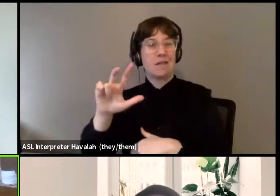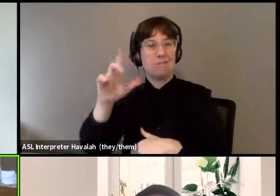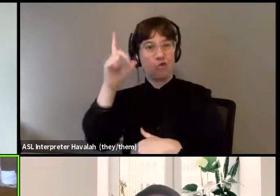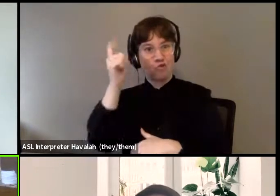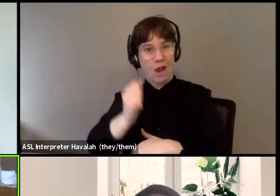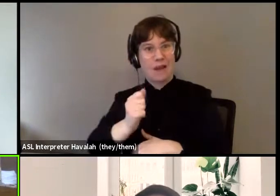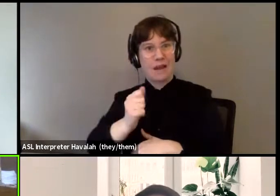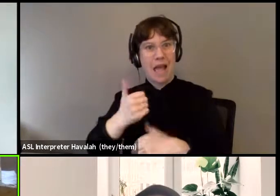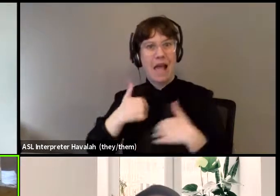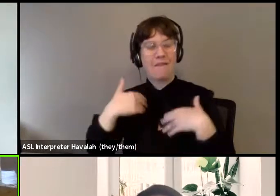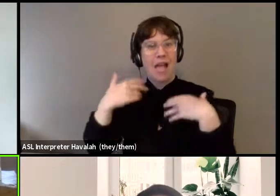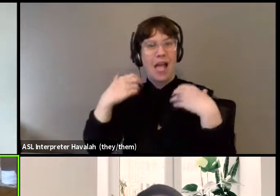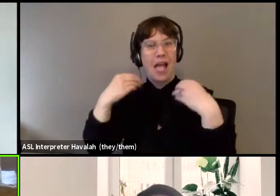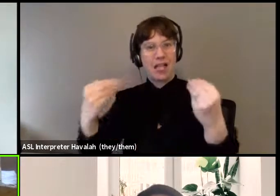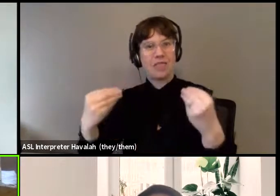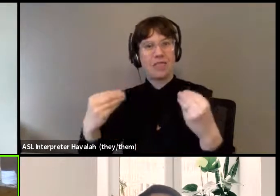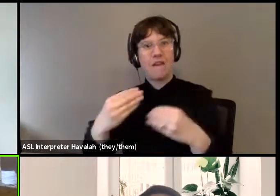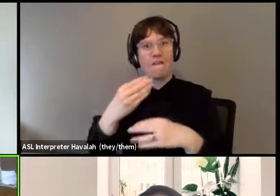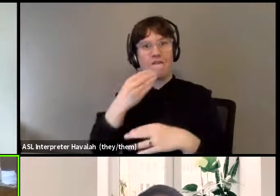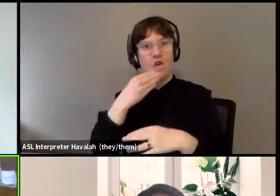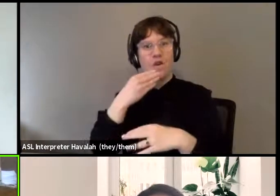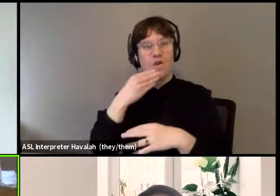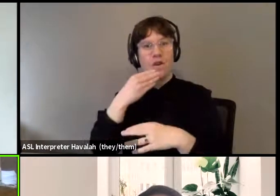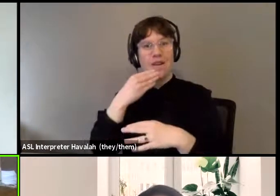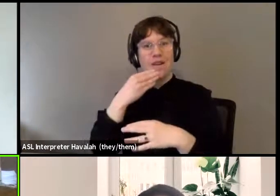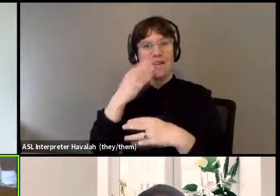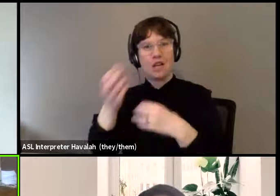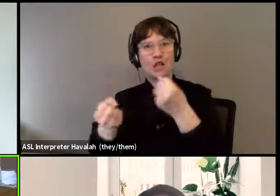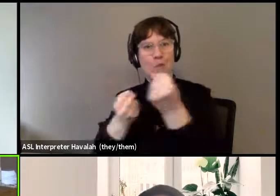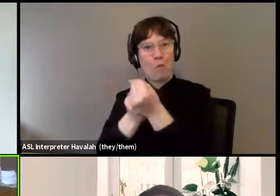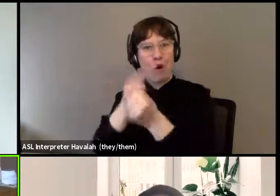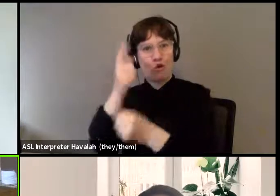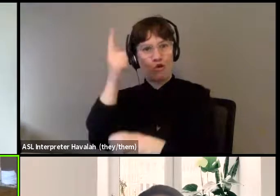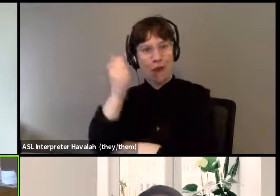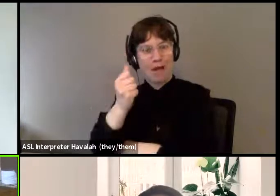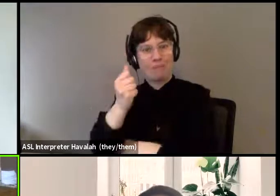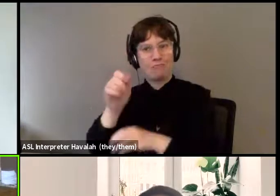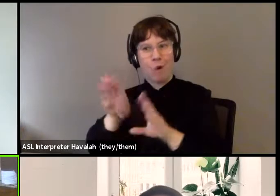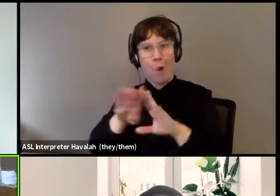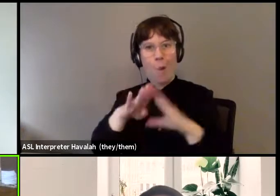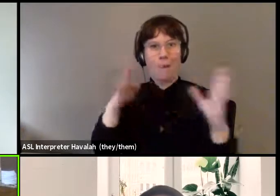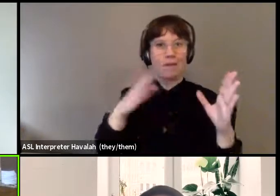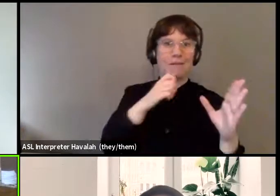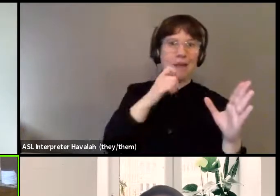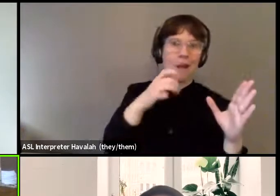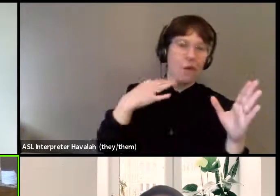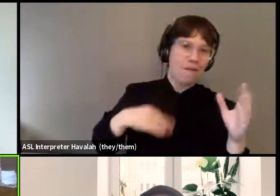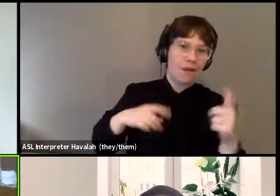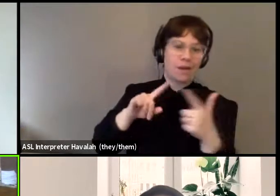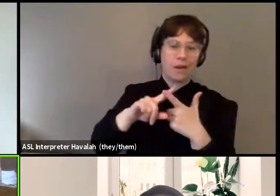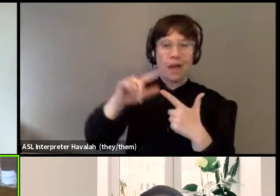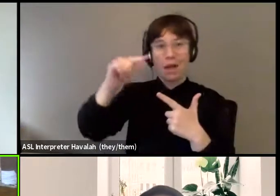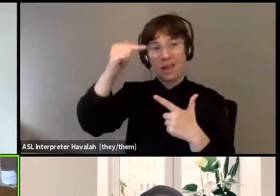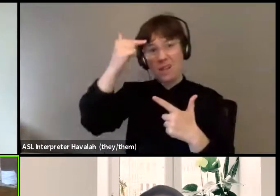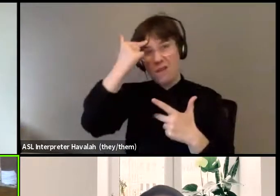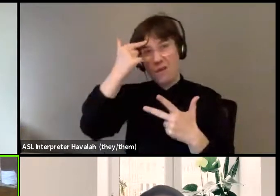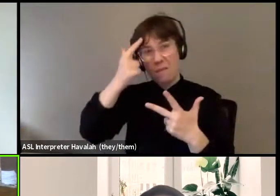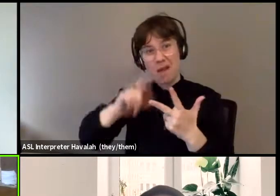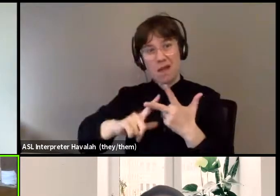Food Financing Initiative grant. And it was open to nonprofits, government